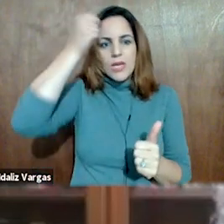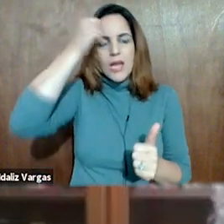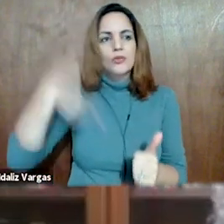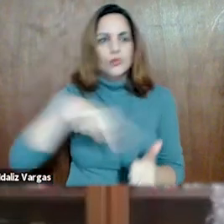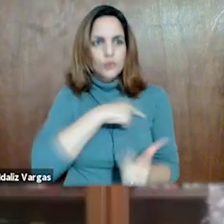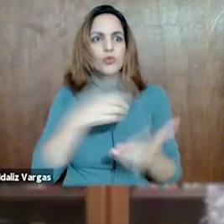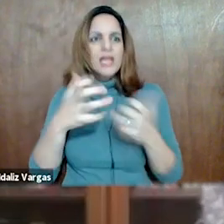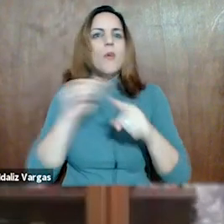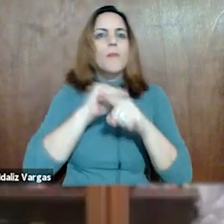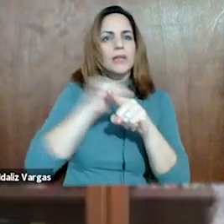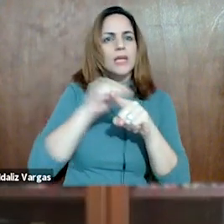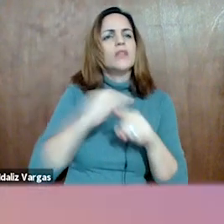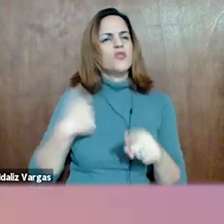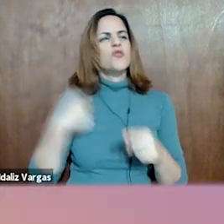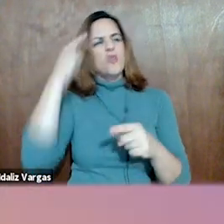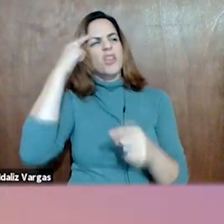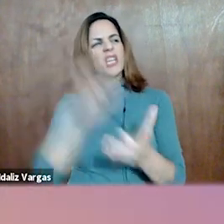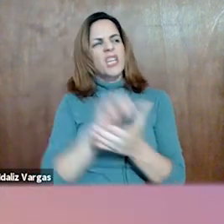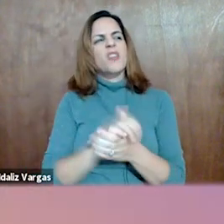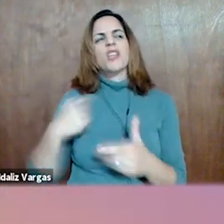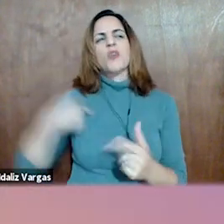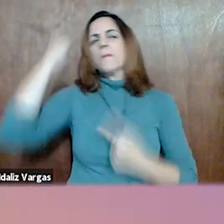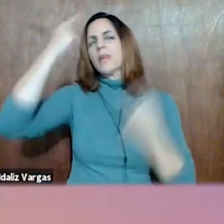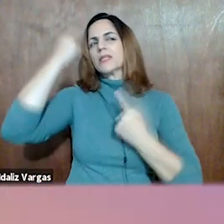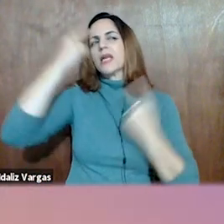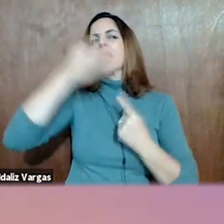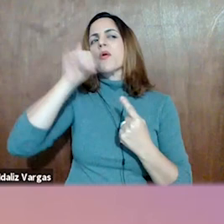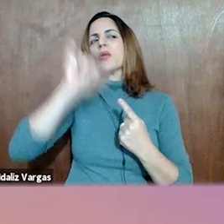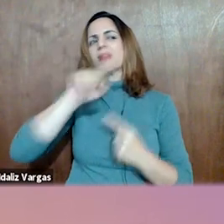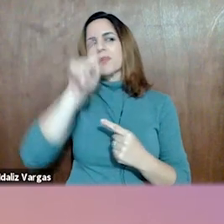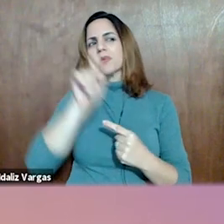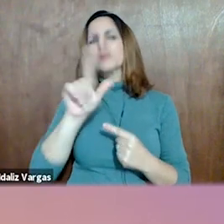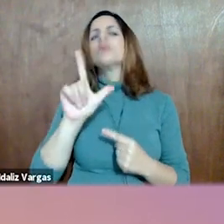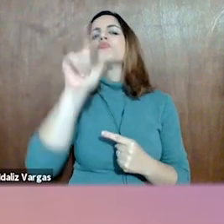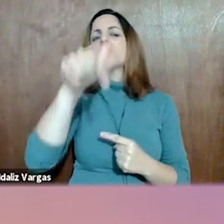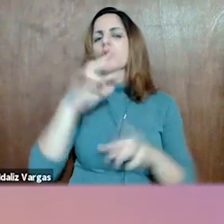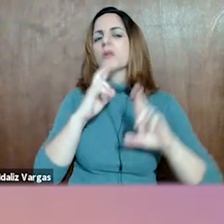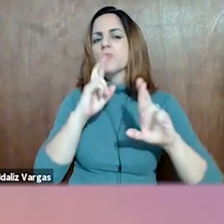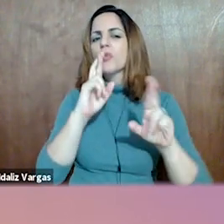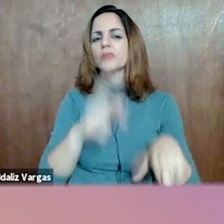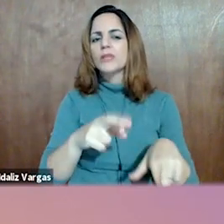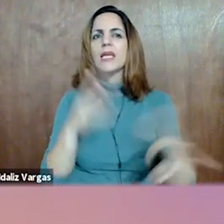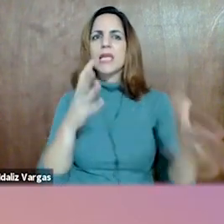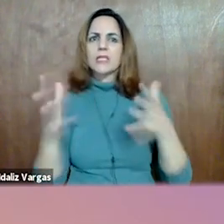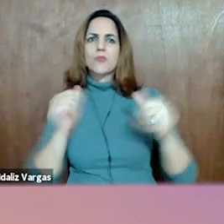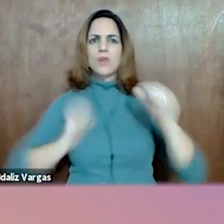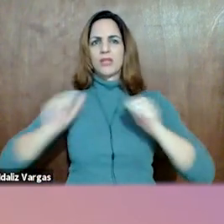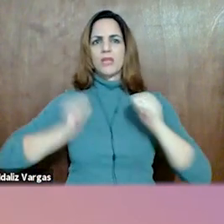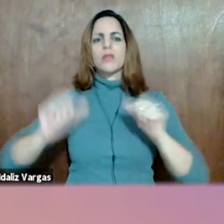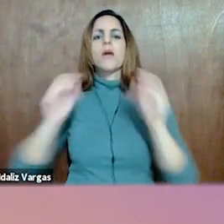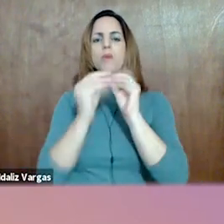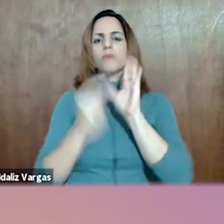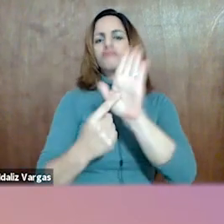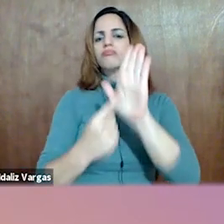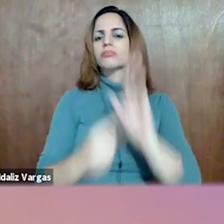algo realmente en esa dirección. Gracias, gracias. Digna, do you have any thoughts on this question about the